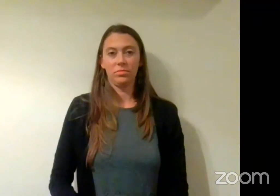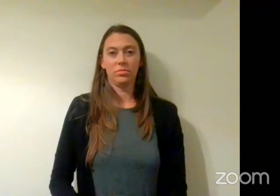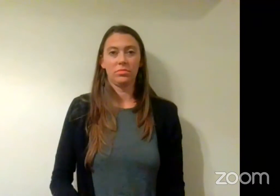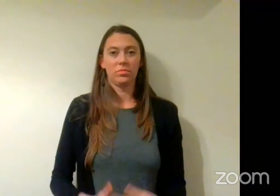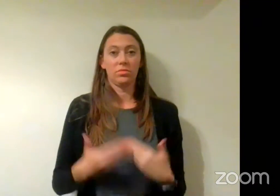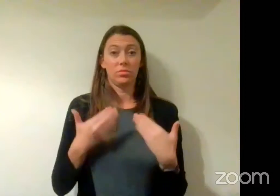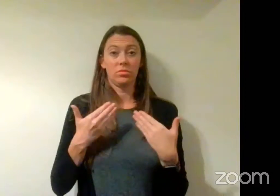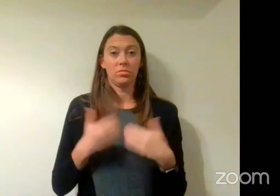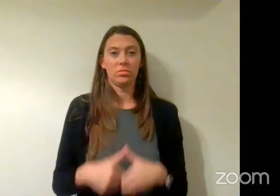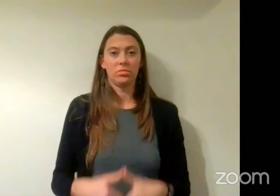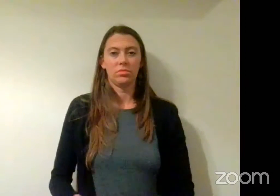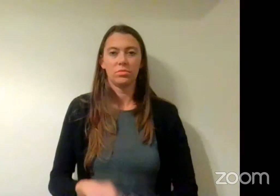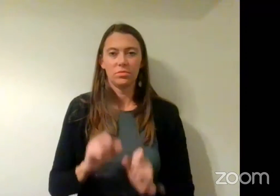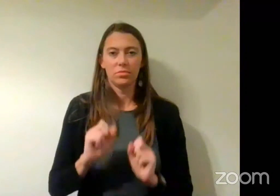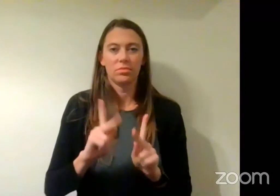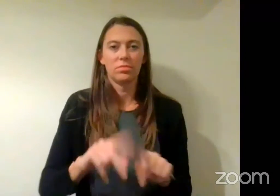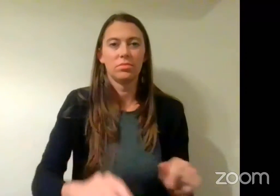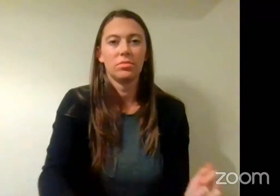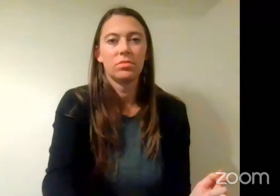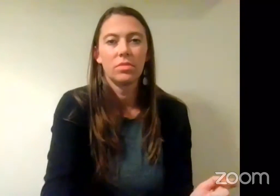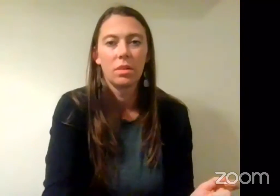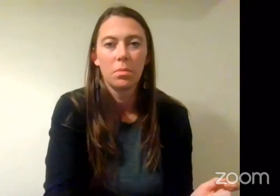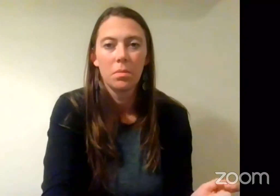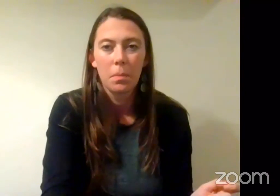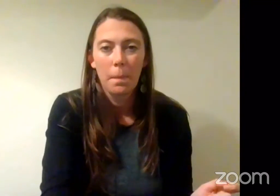too. Live on YouTube.